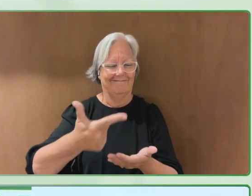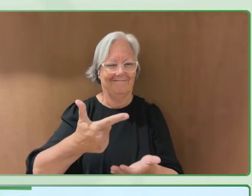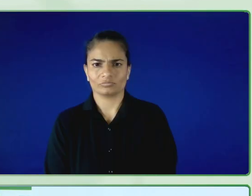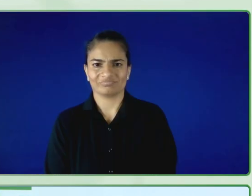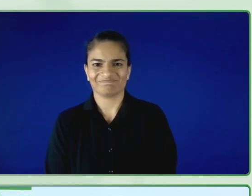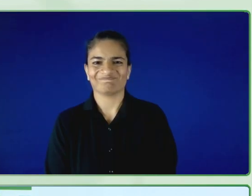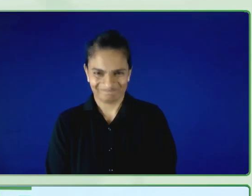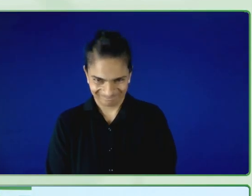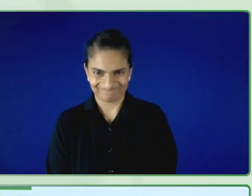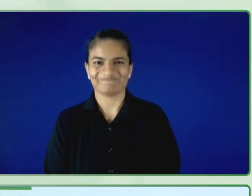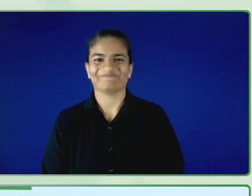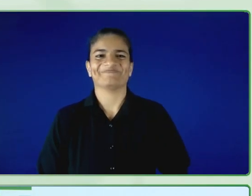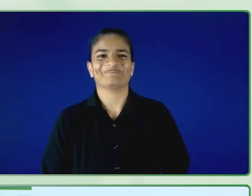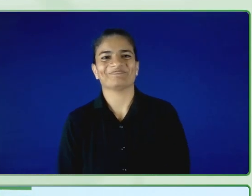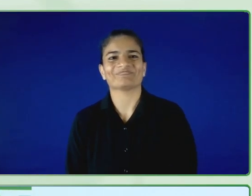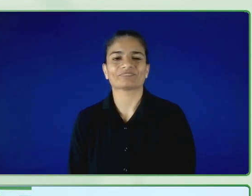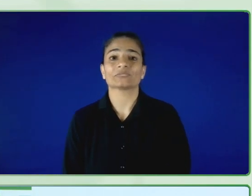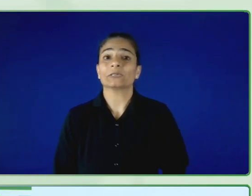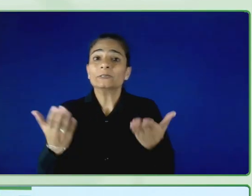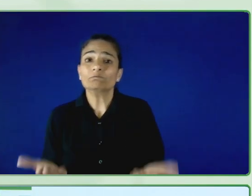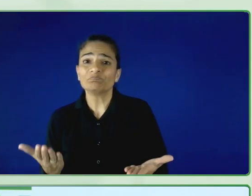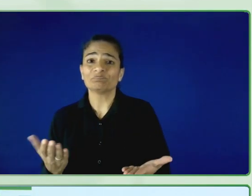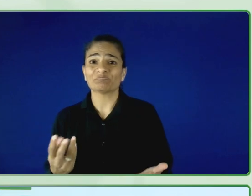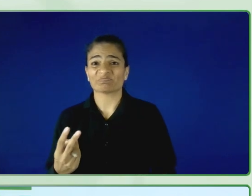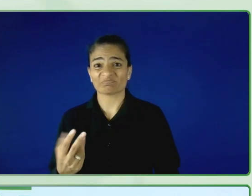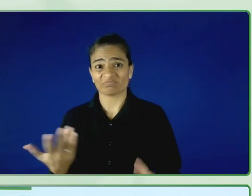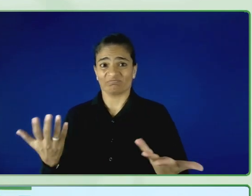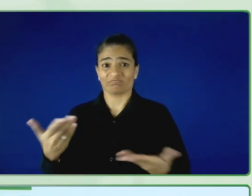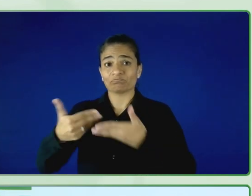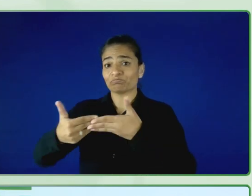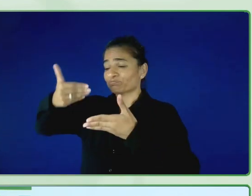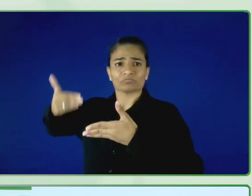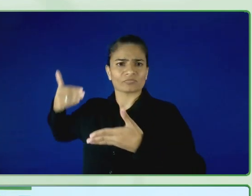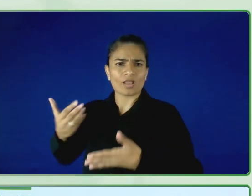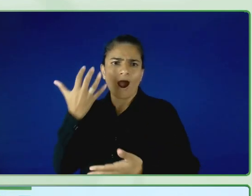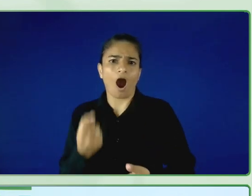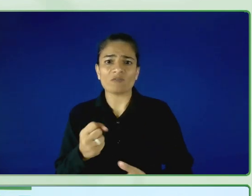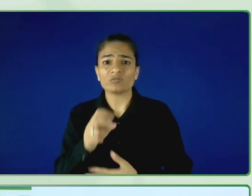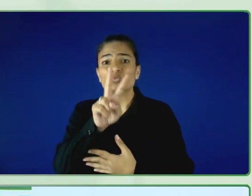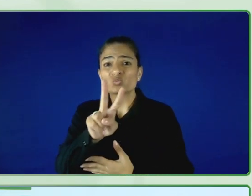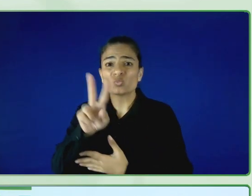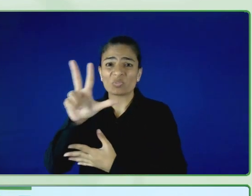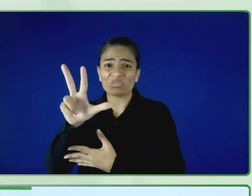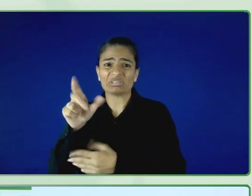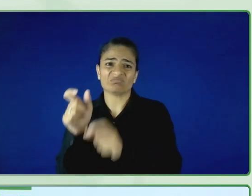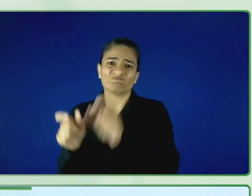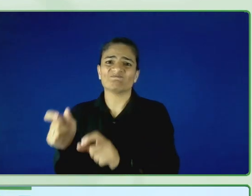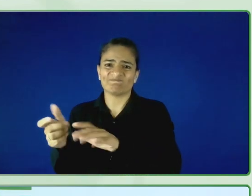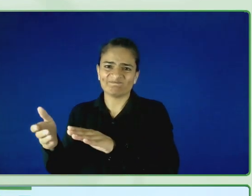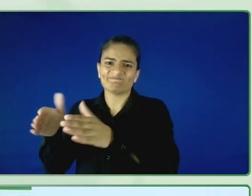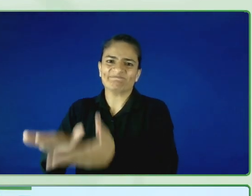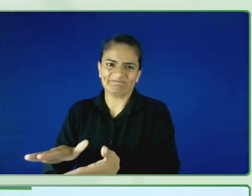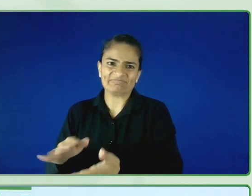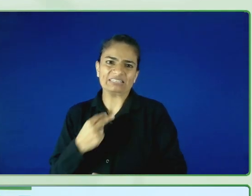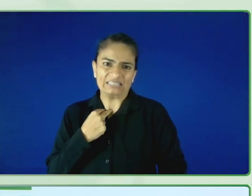had 23 deaths. They were lost and found, people who were lost but never reunited with their families. It was this that we were trying to